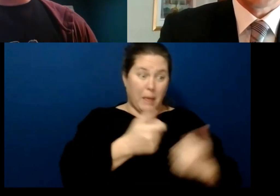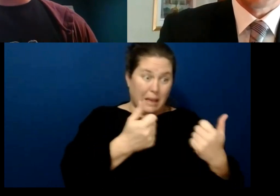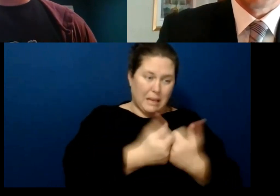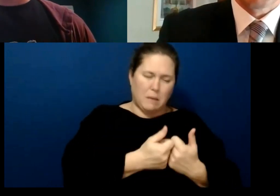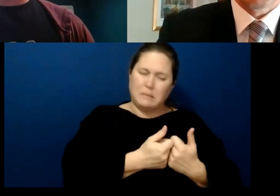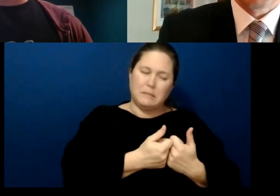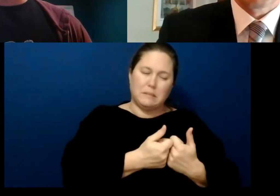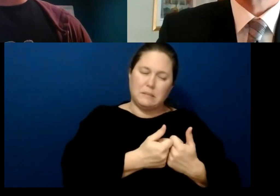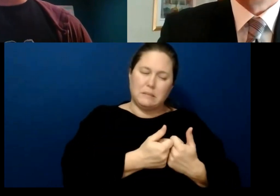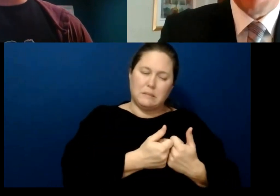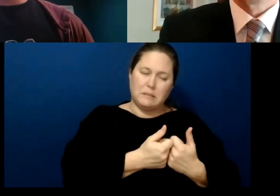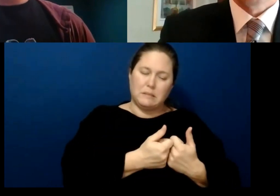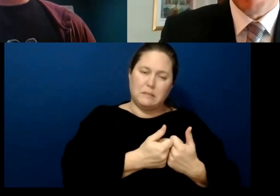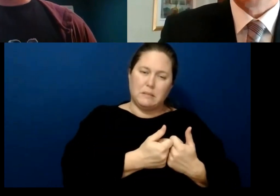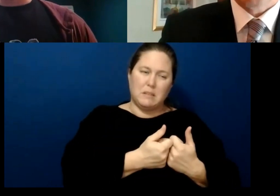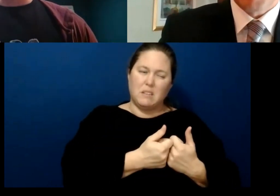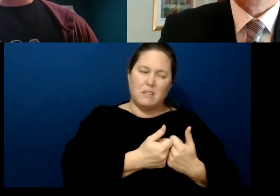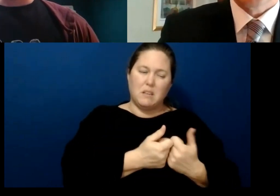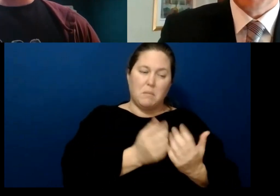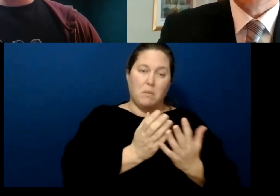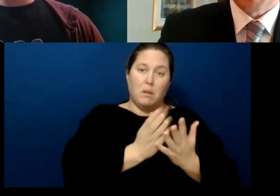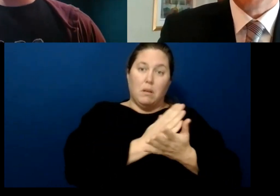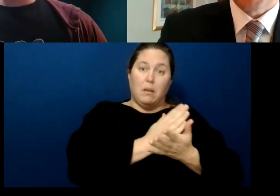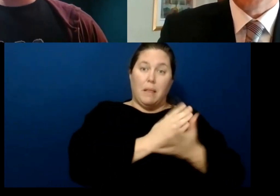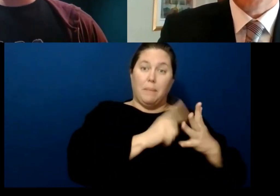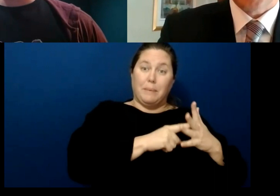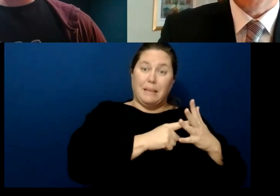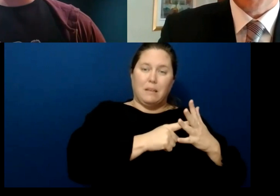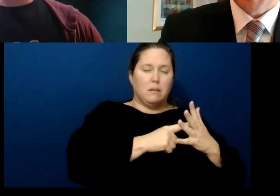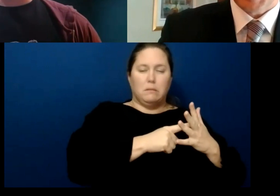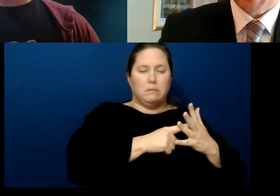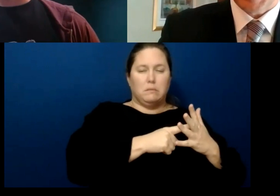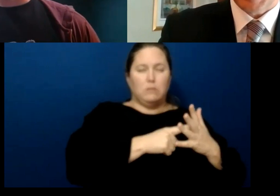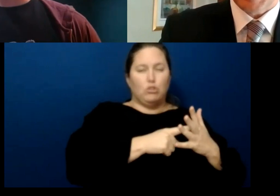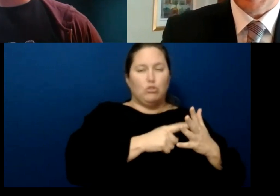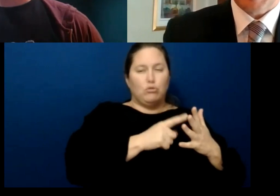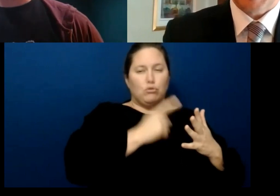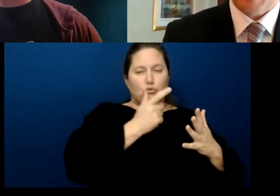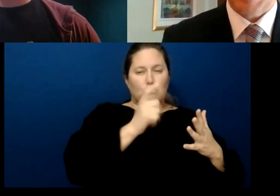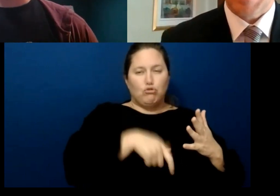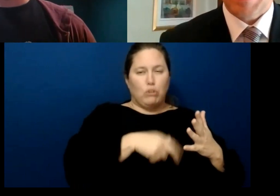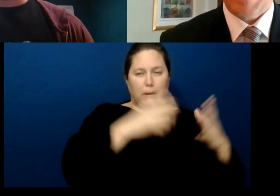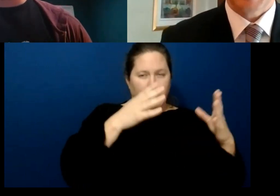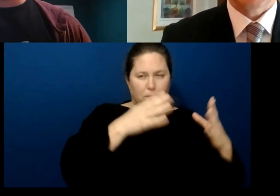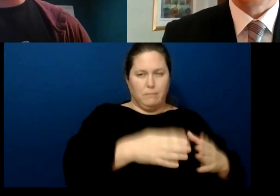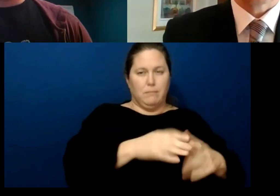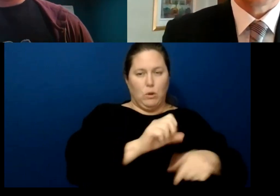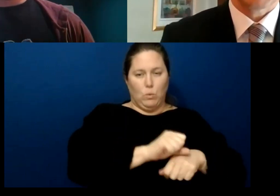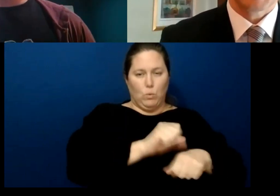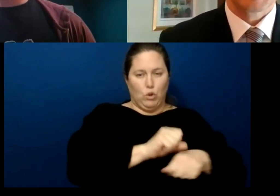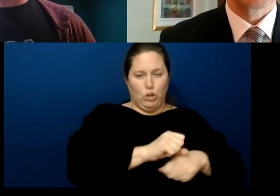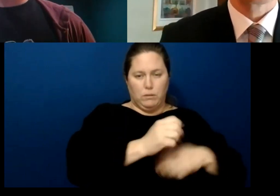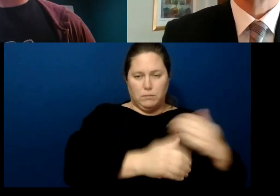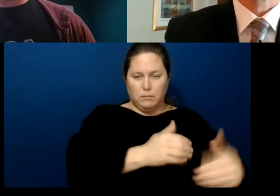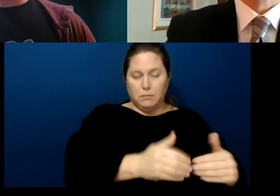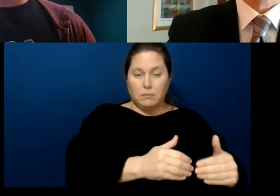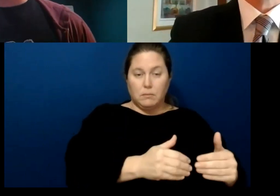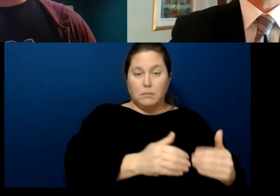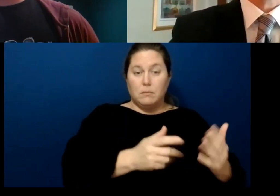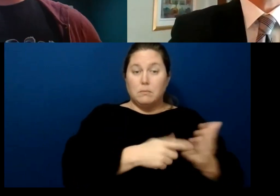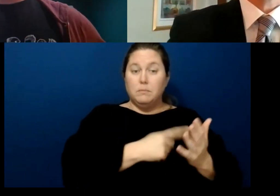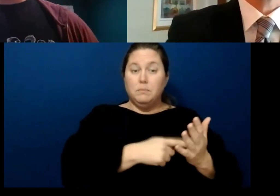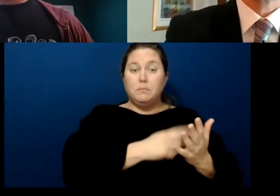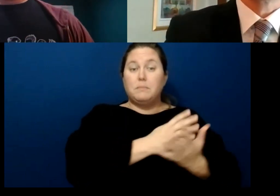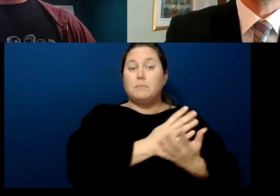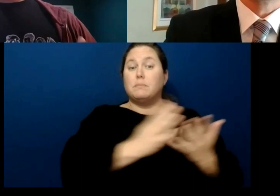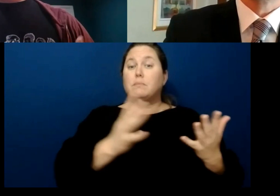been something we worked on. Maybe we'll reassess and put our resources towards other things. And other times you put a game out there and you